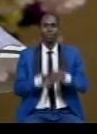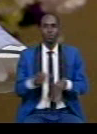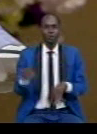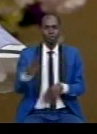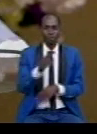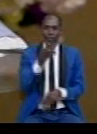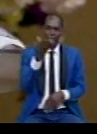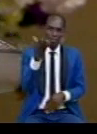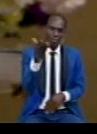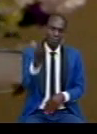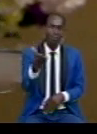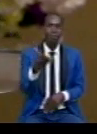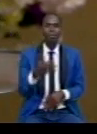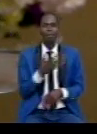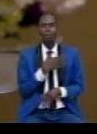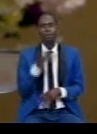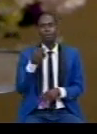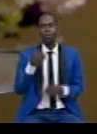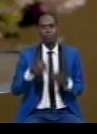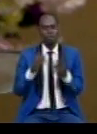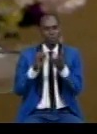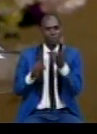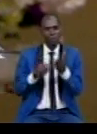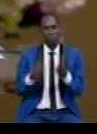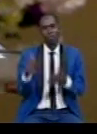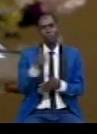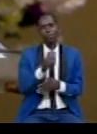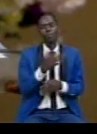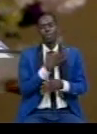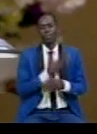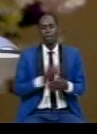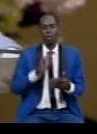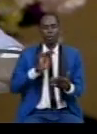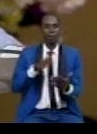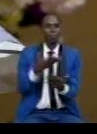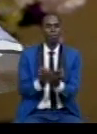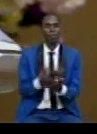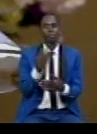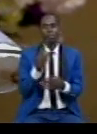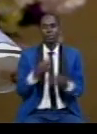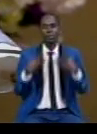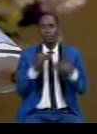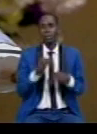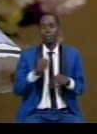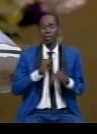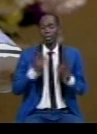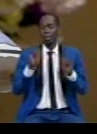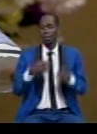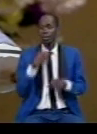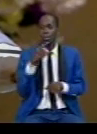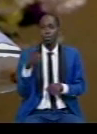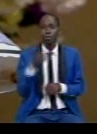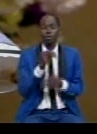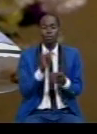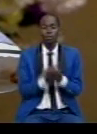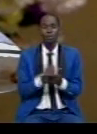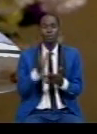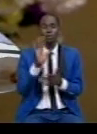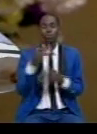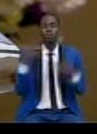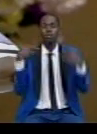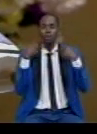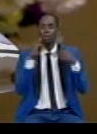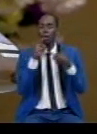there. And you need to check up and confirm the healing. And I can assure you, the yoke is broken.